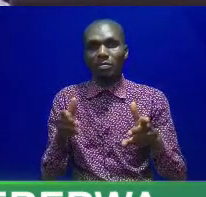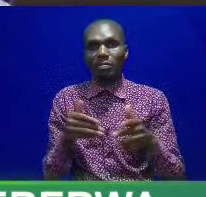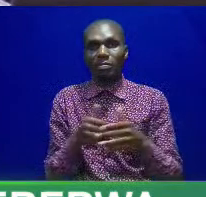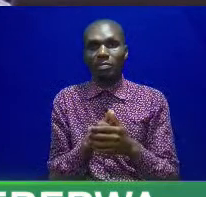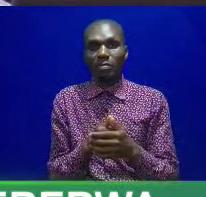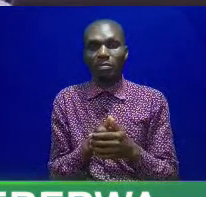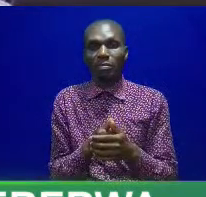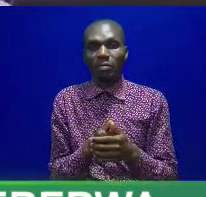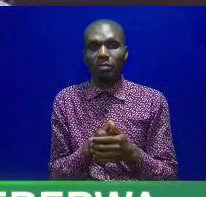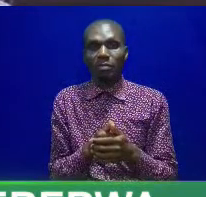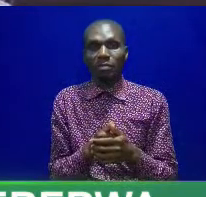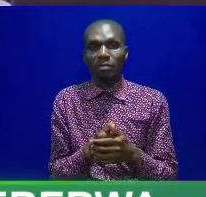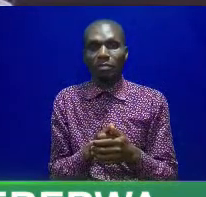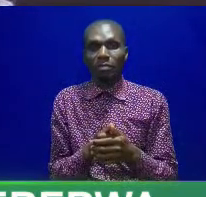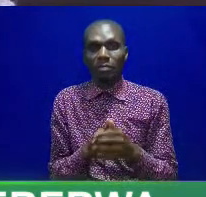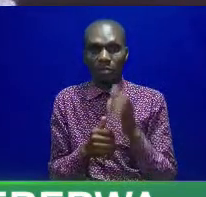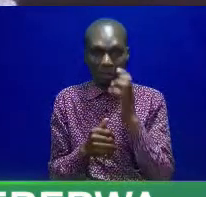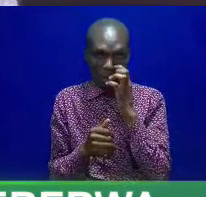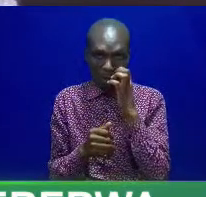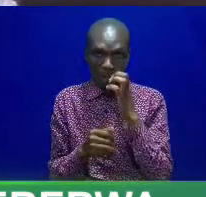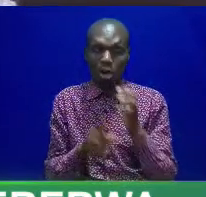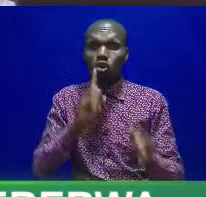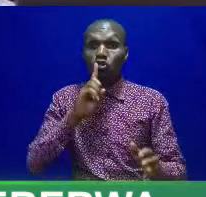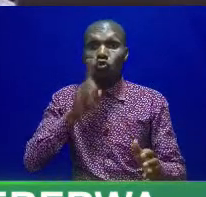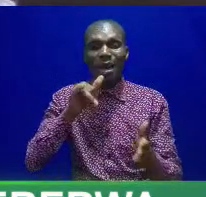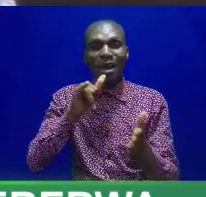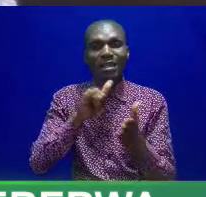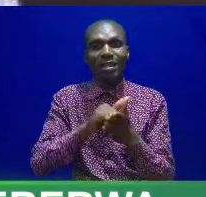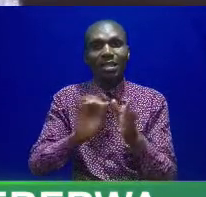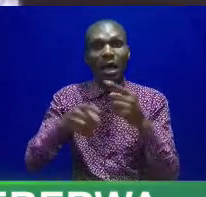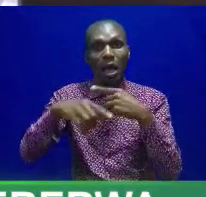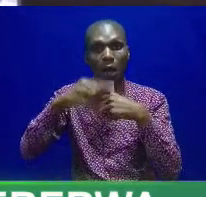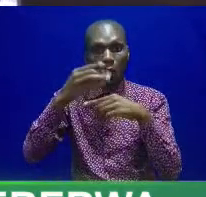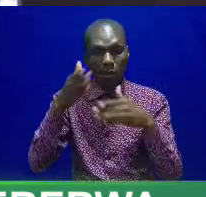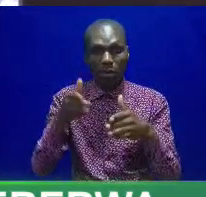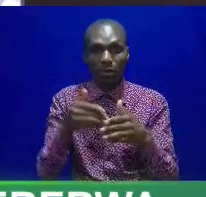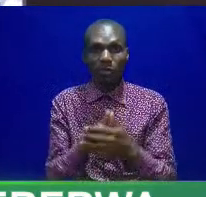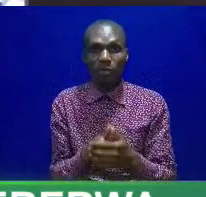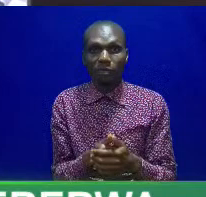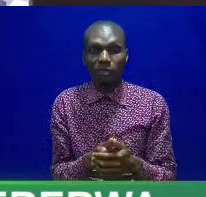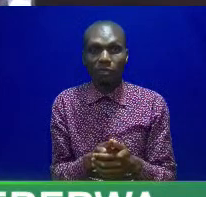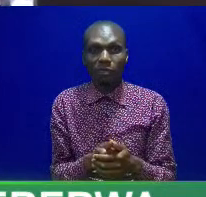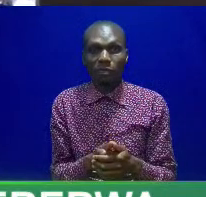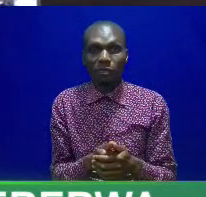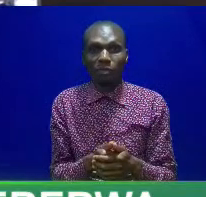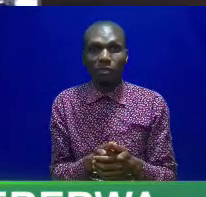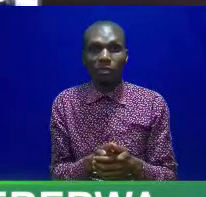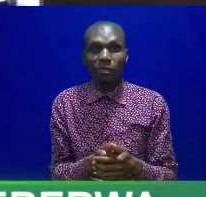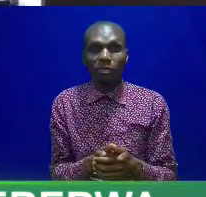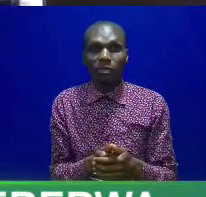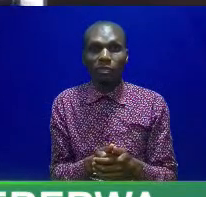descent to show that I was duly elected and I won.